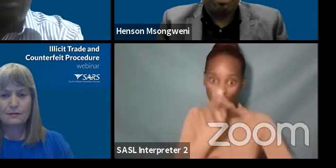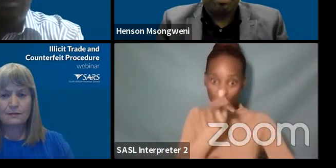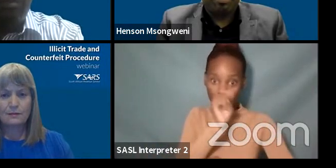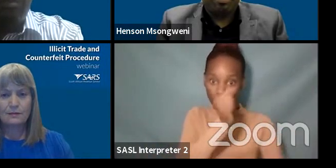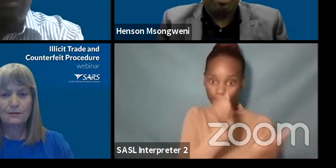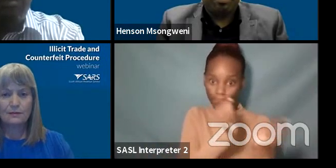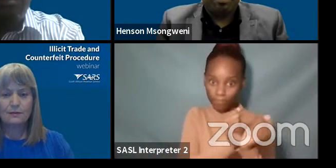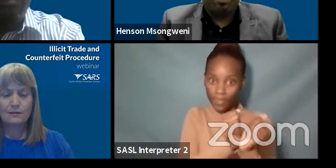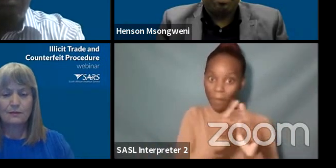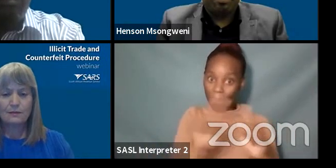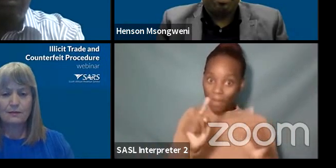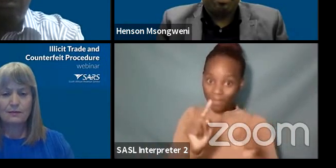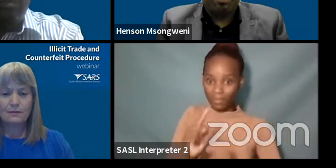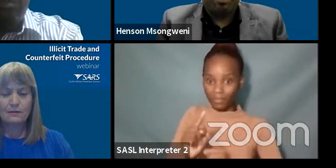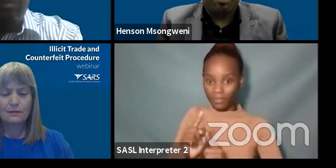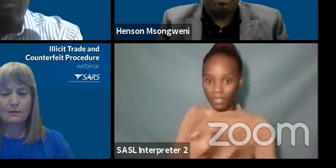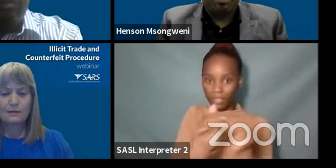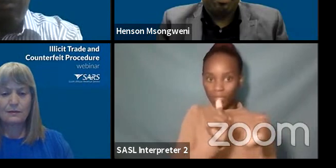might determine that,